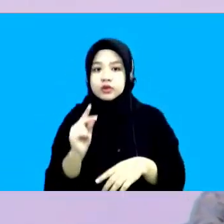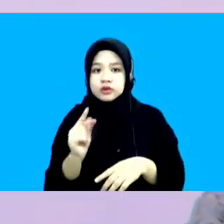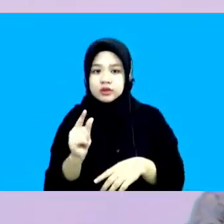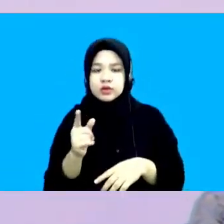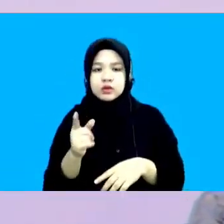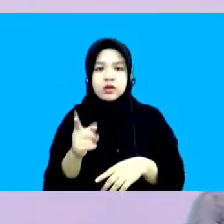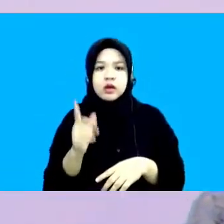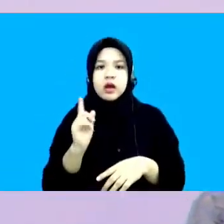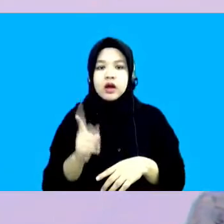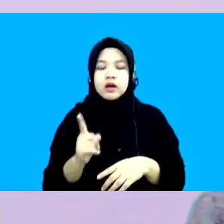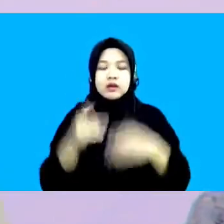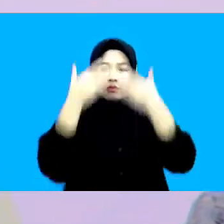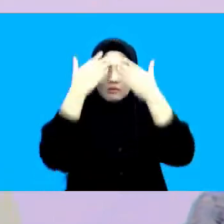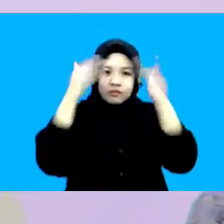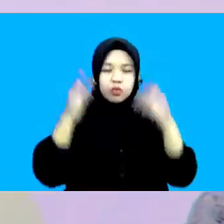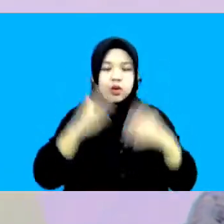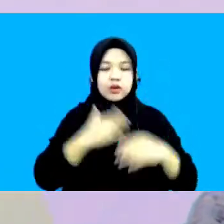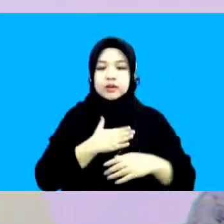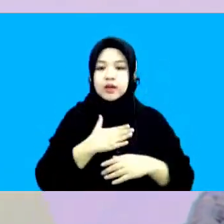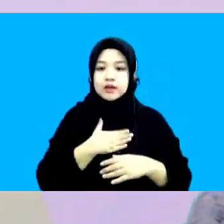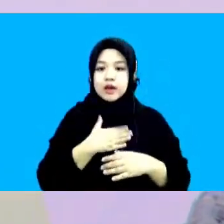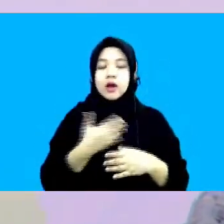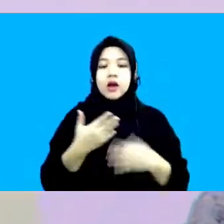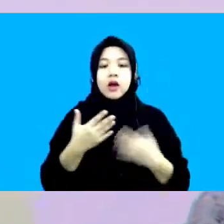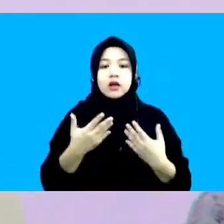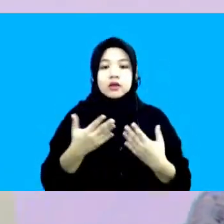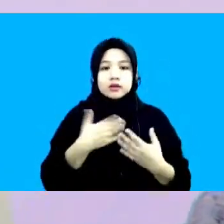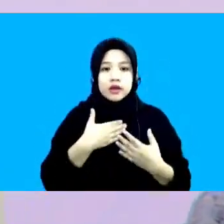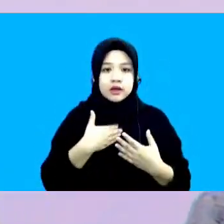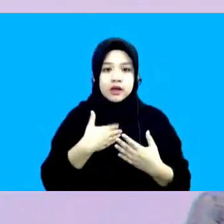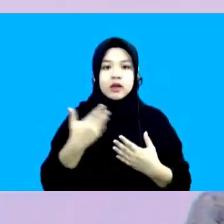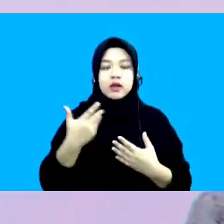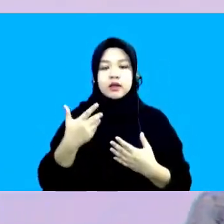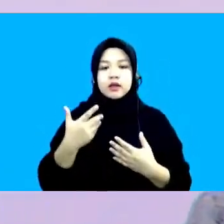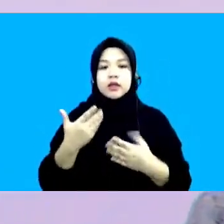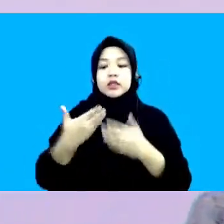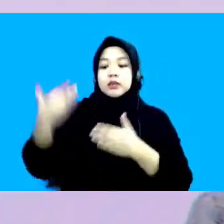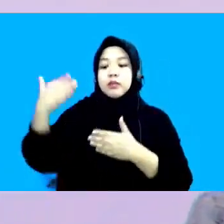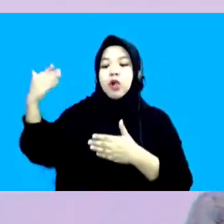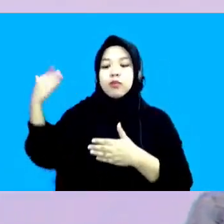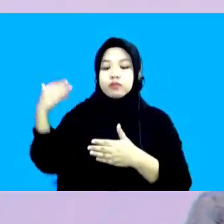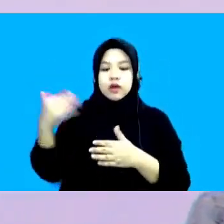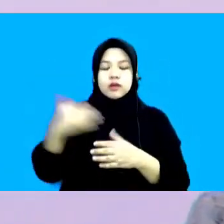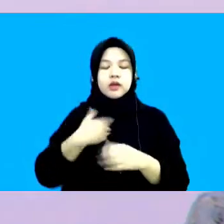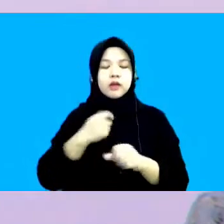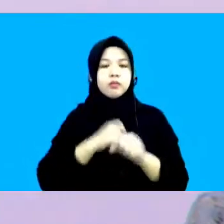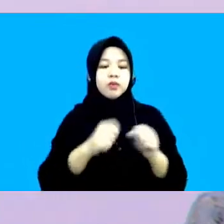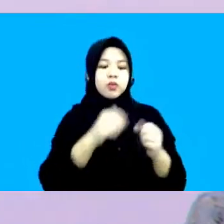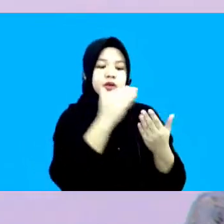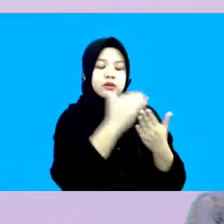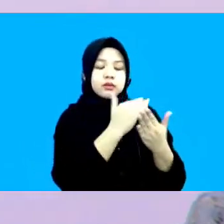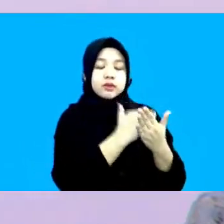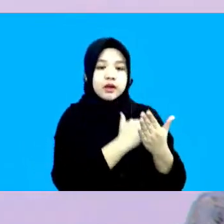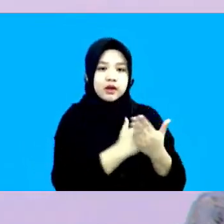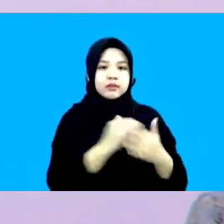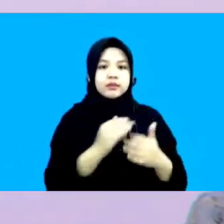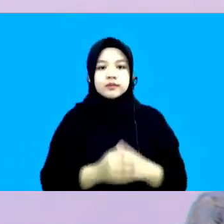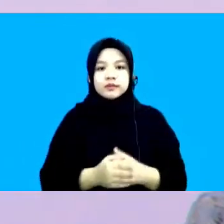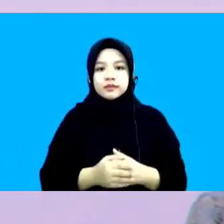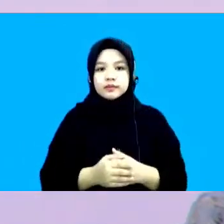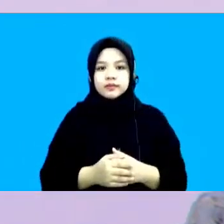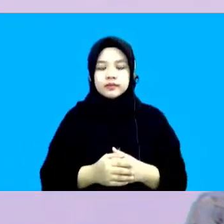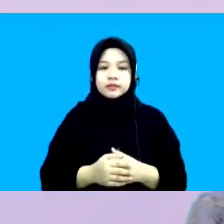the pandemic, because what we understand from what happened in US, and that's why we are now experiencing